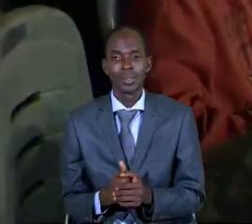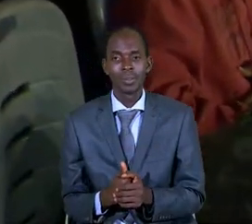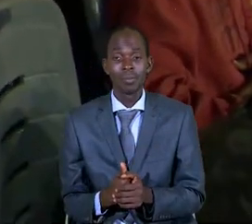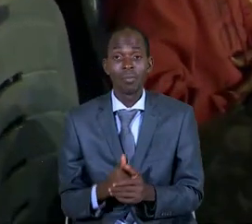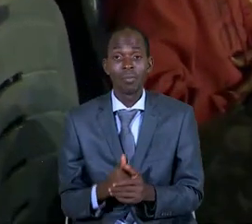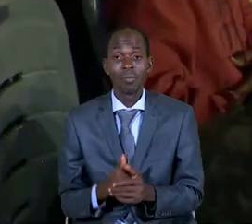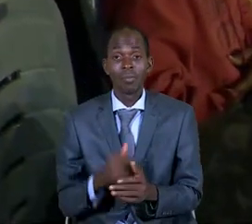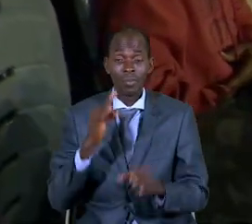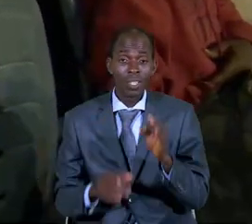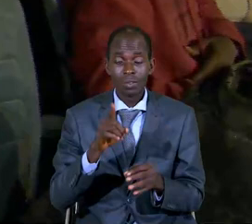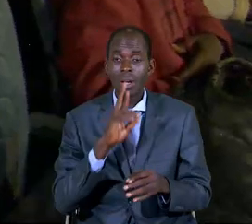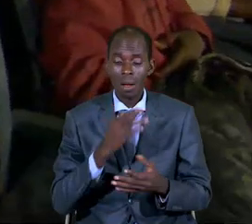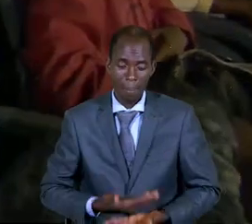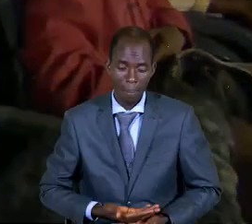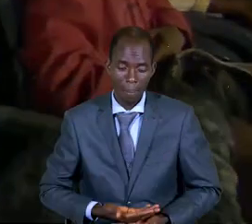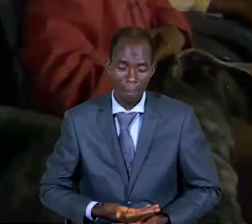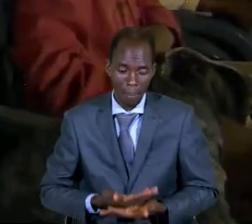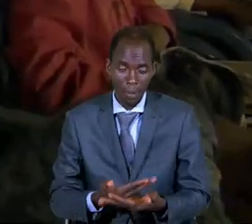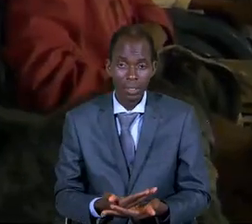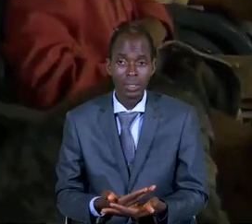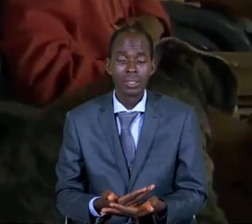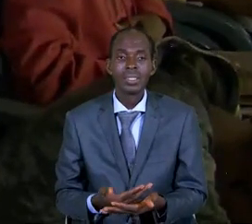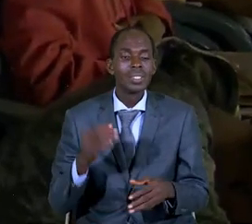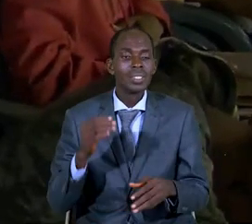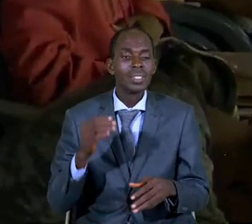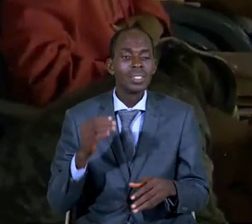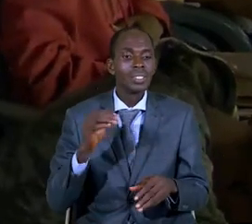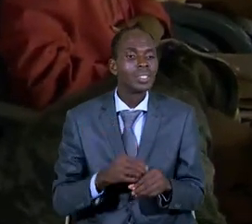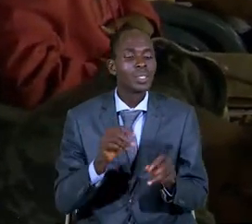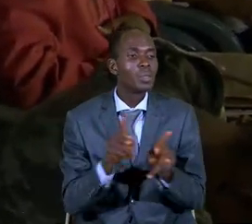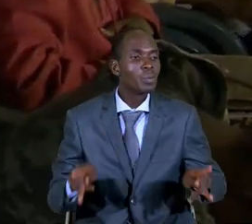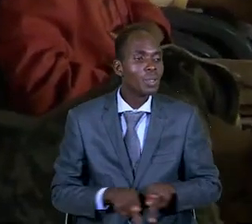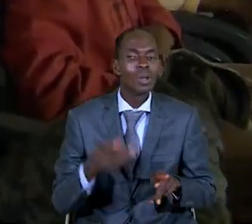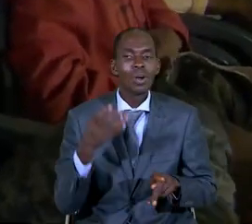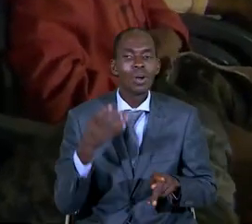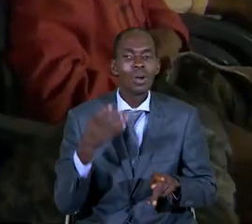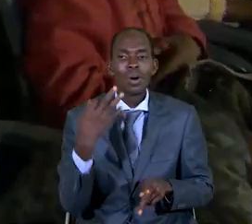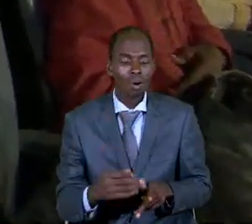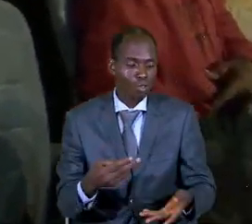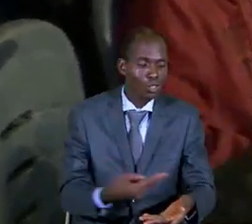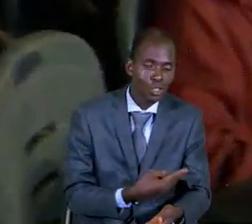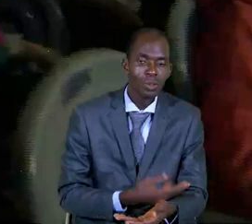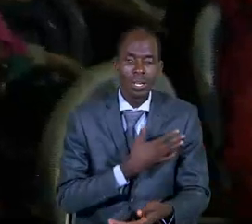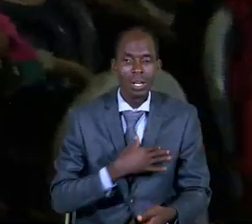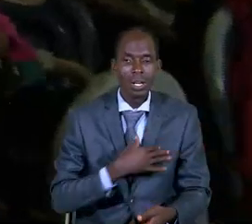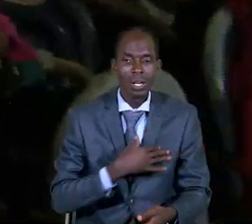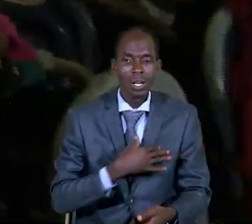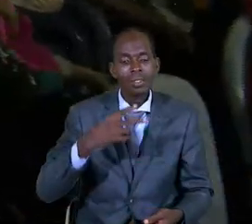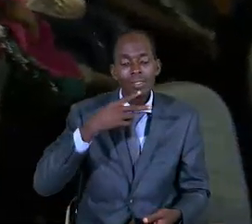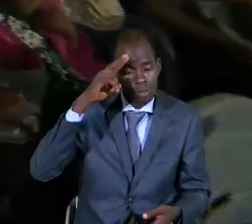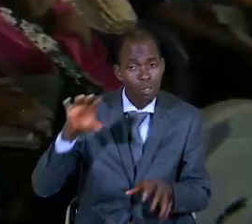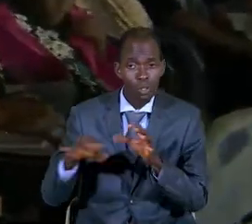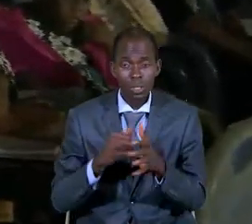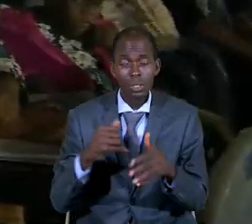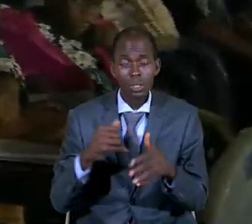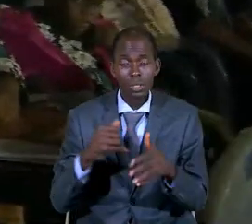If you were born in a stable of those sheep and goats, does that make you a sheep? No. Where you were born, who will